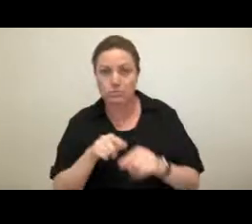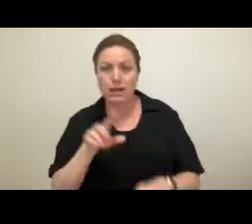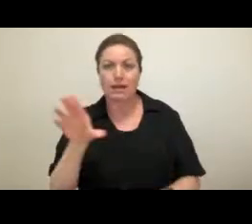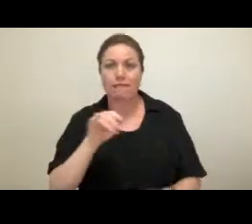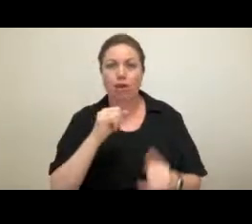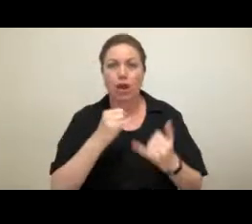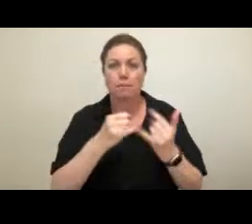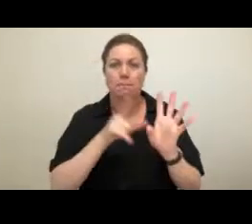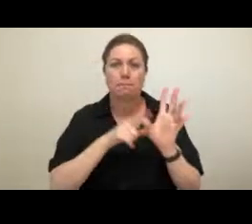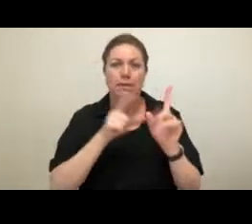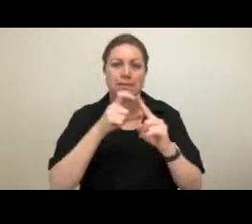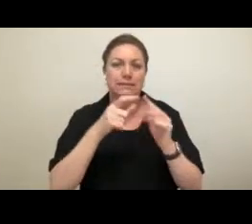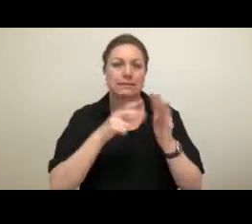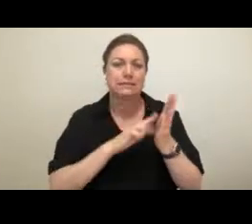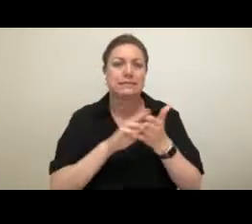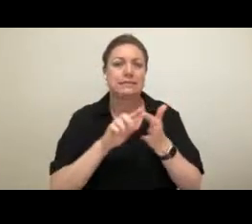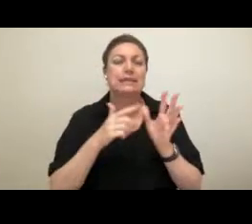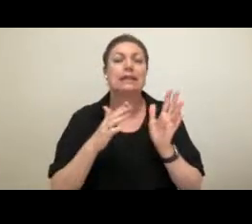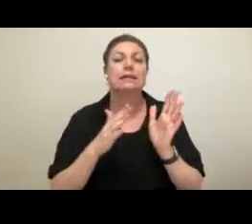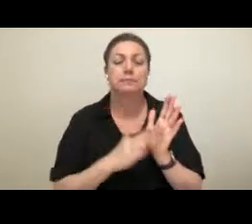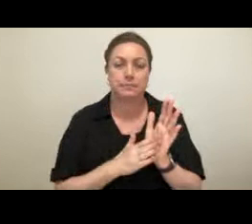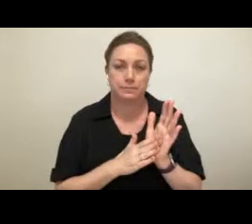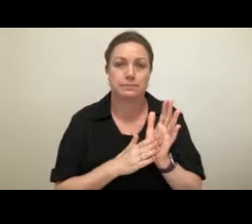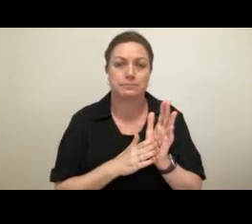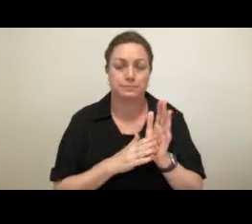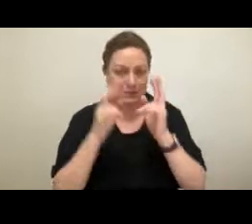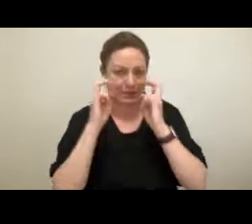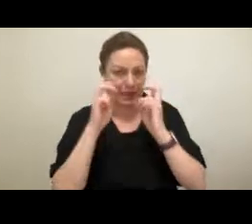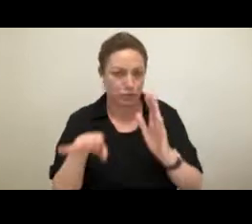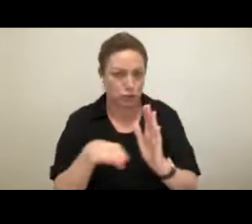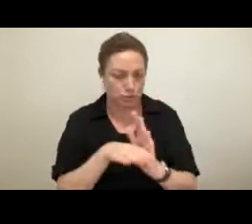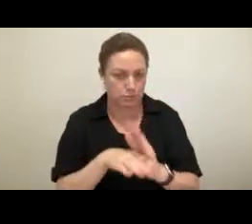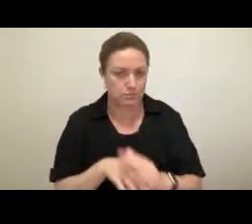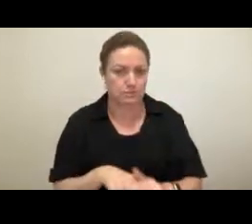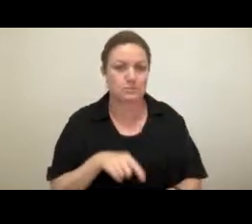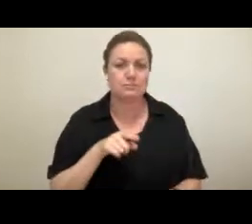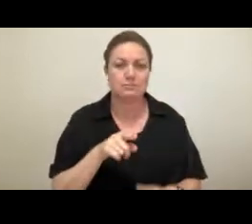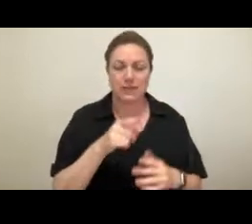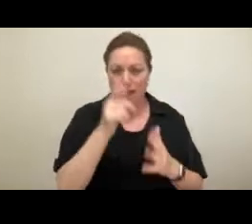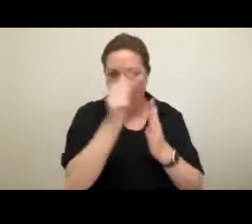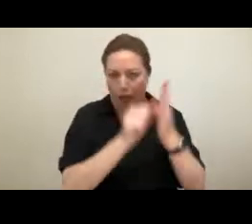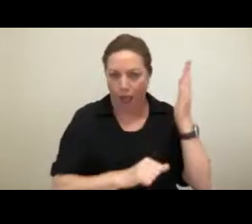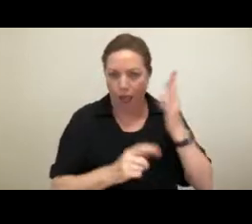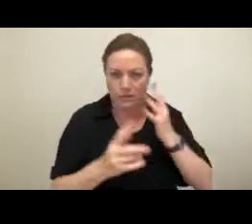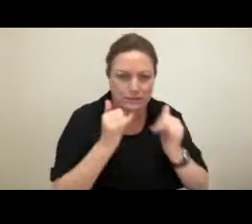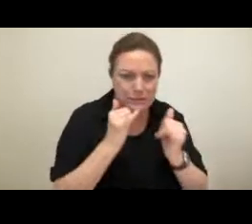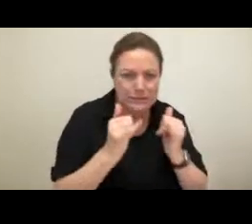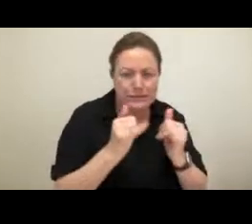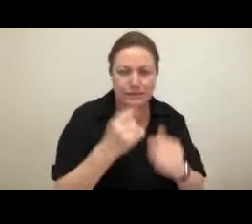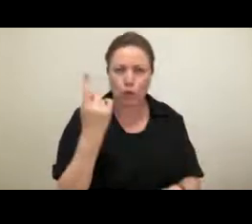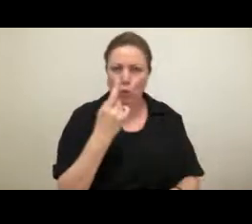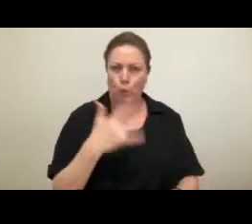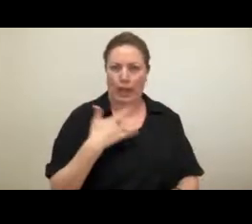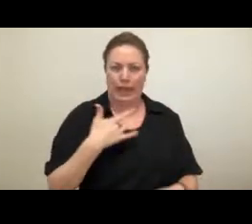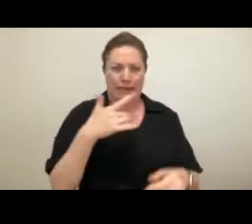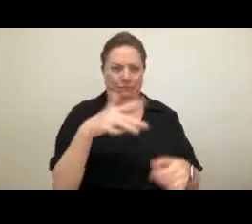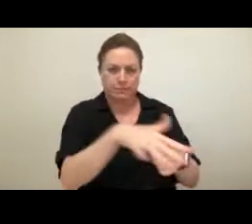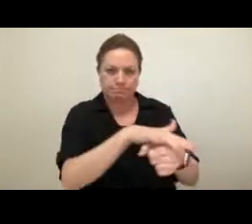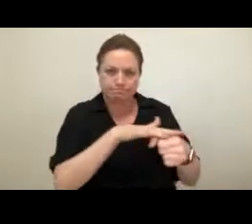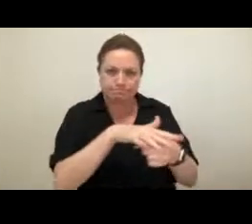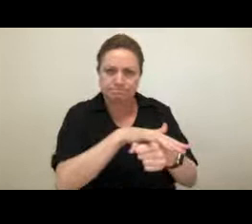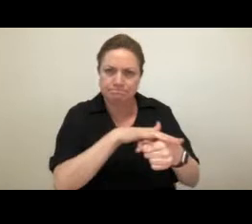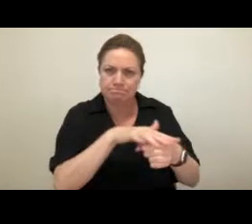socially engaged project where the artist interviewed locals. She then transcribed the interviews and cast them into